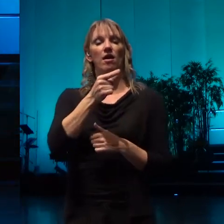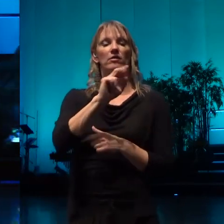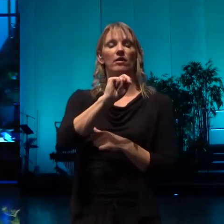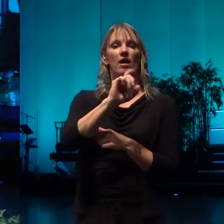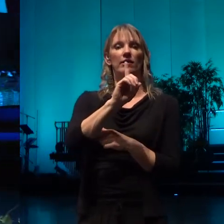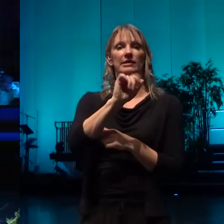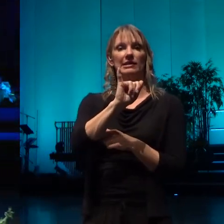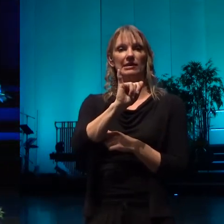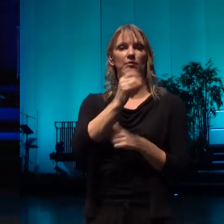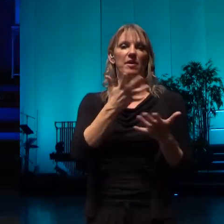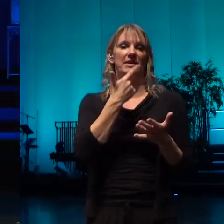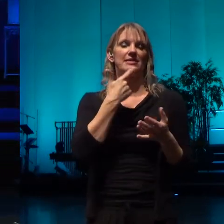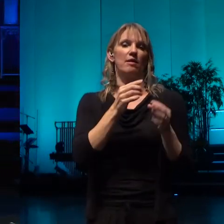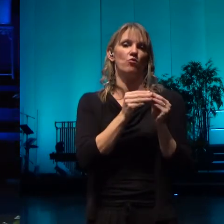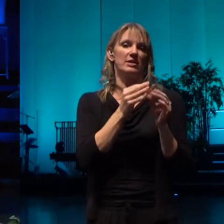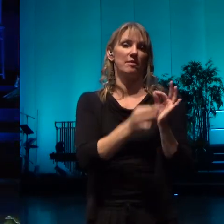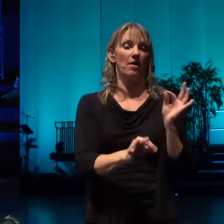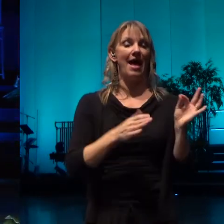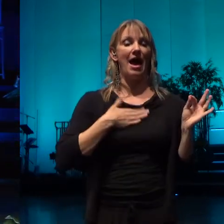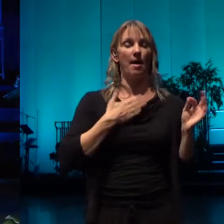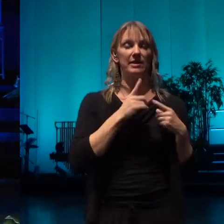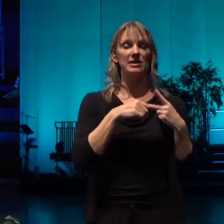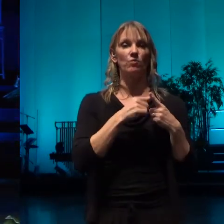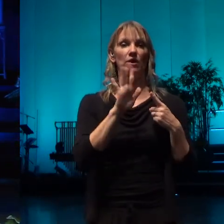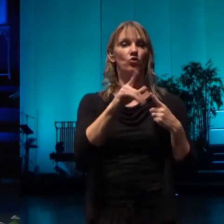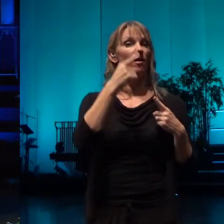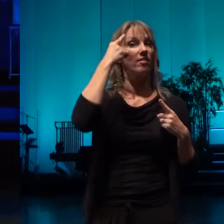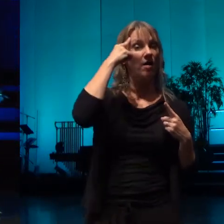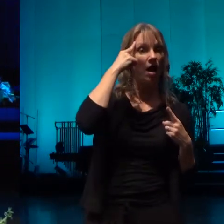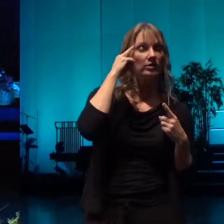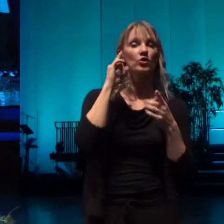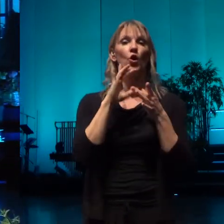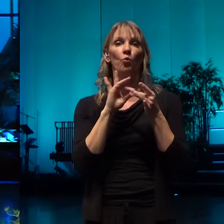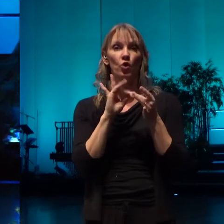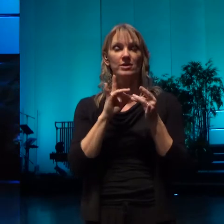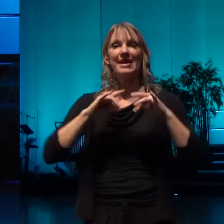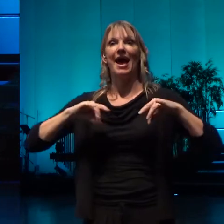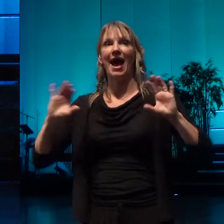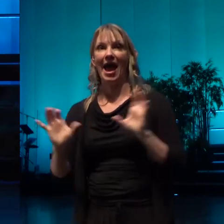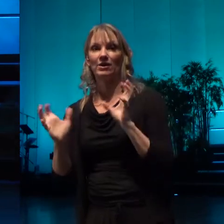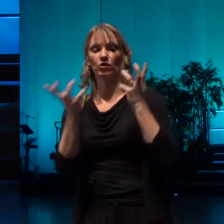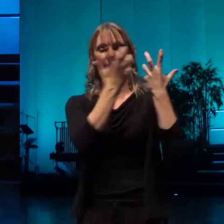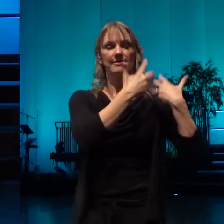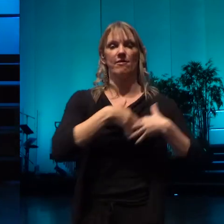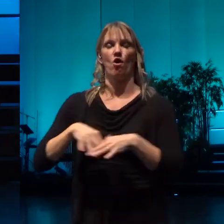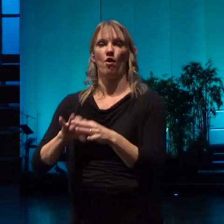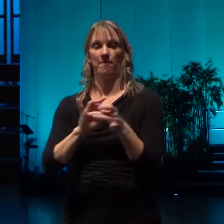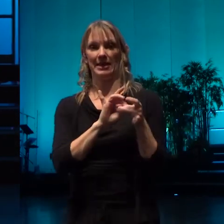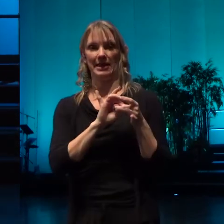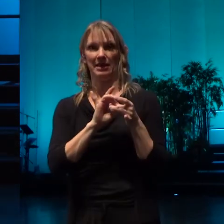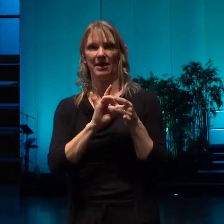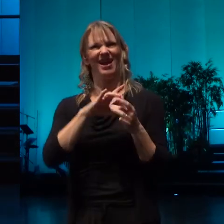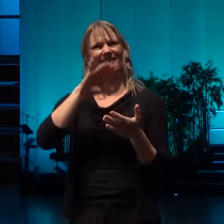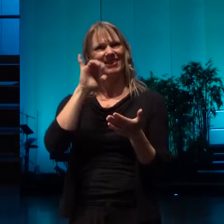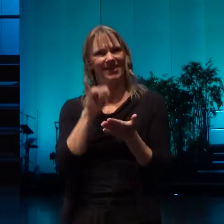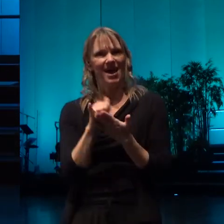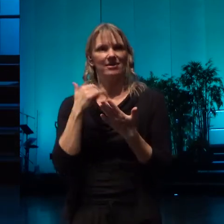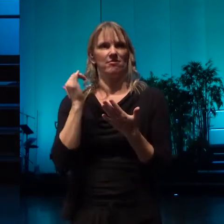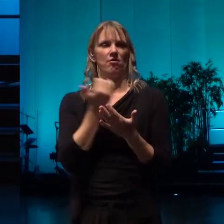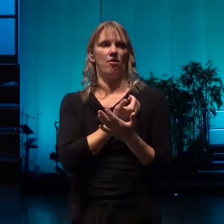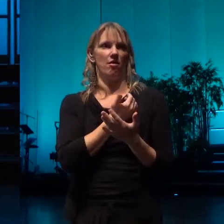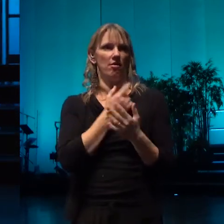said, happiness is when your thoughts, words, and actions are in harmony. That's what we're seeking